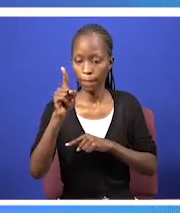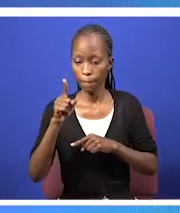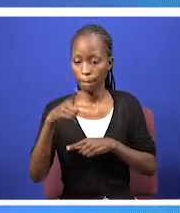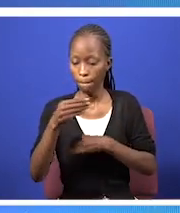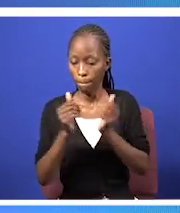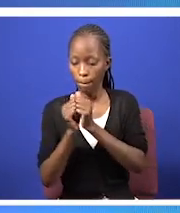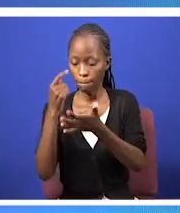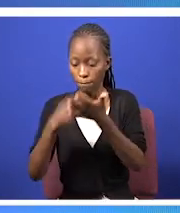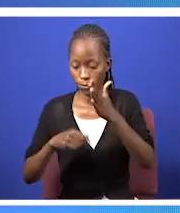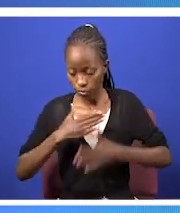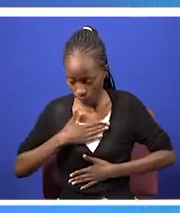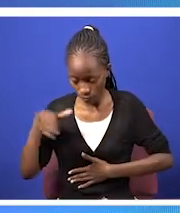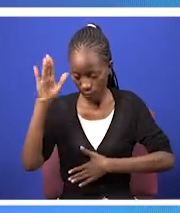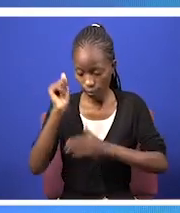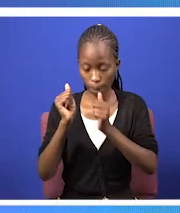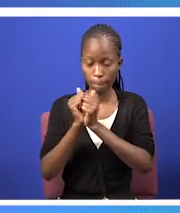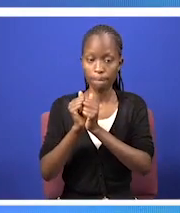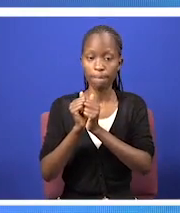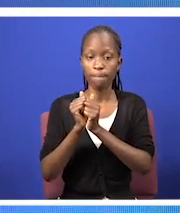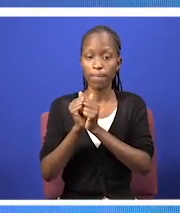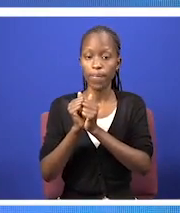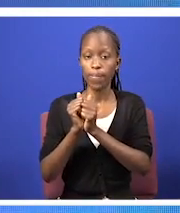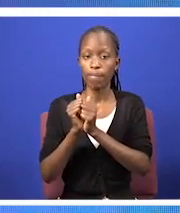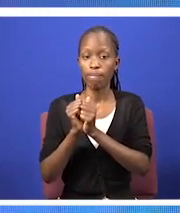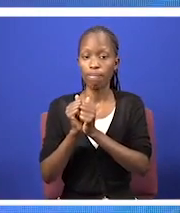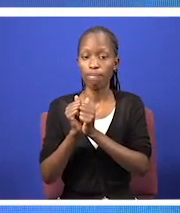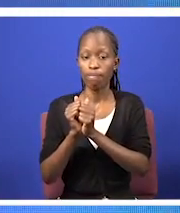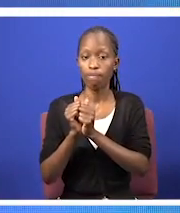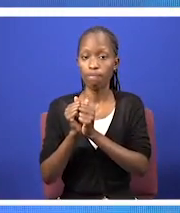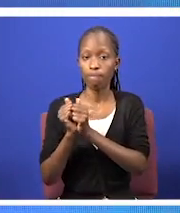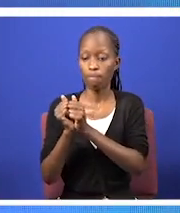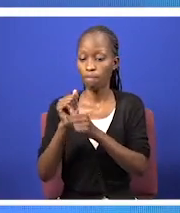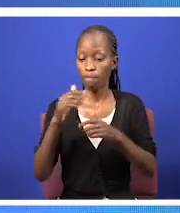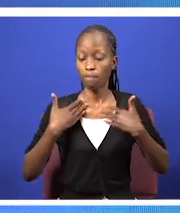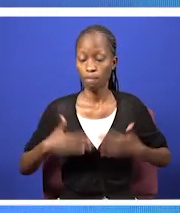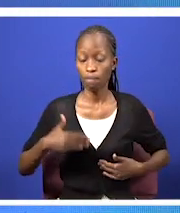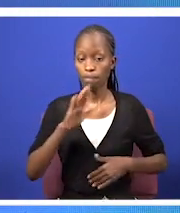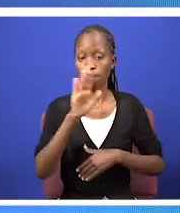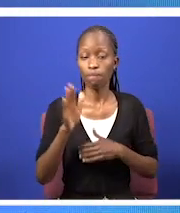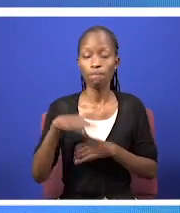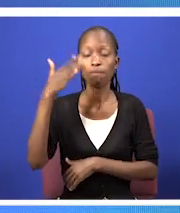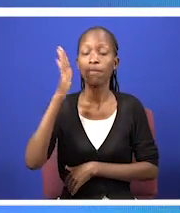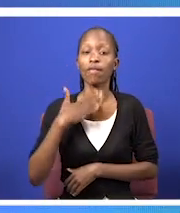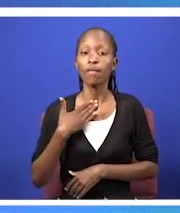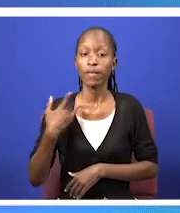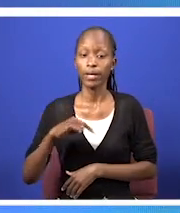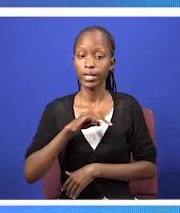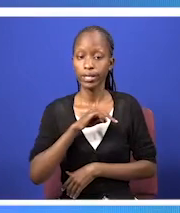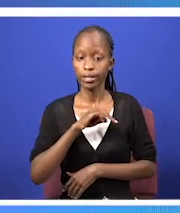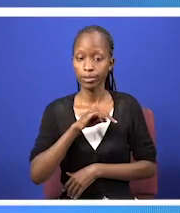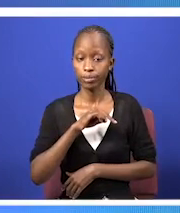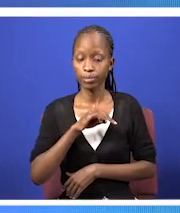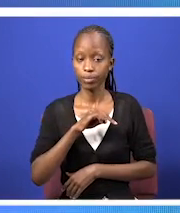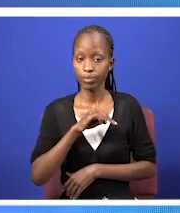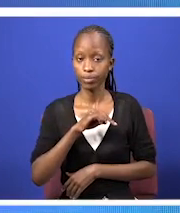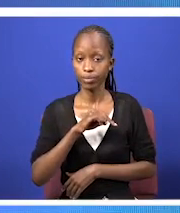were bought with a price. Therefore, honor God in your with your body. God wants us to, or